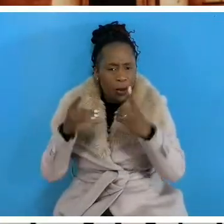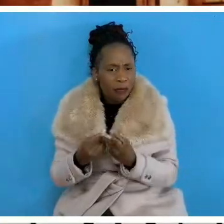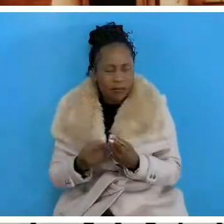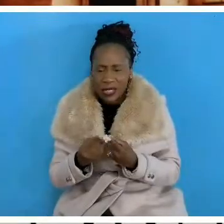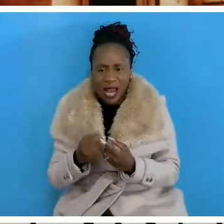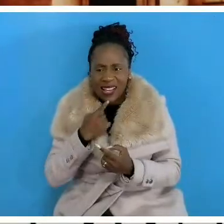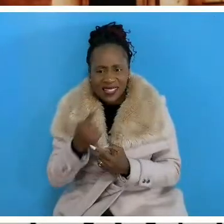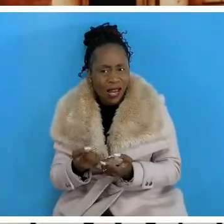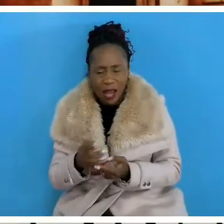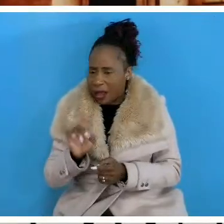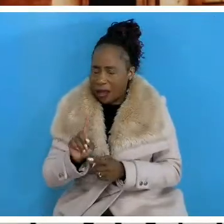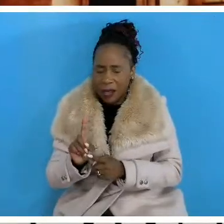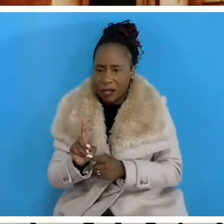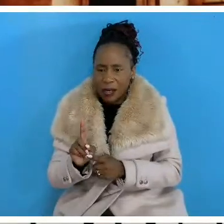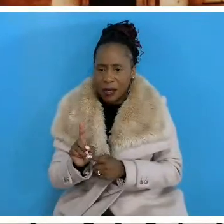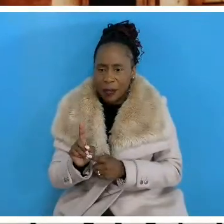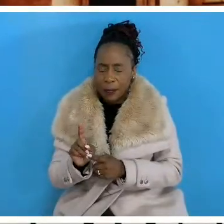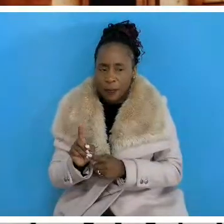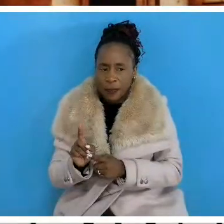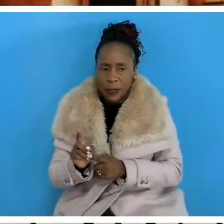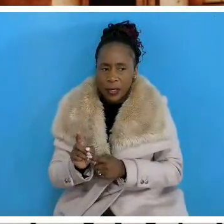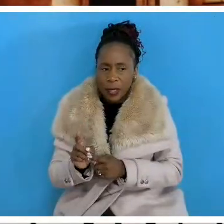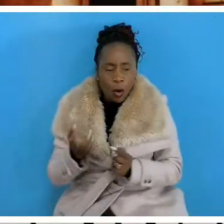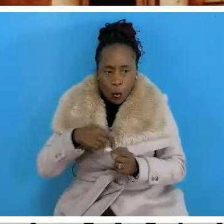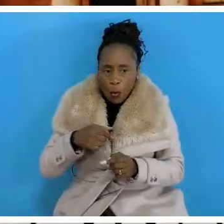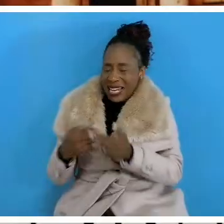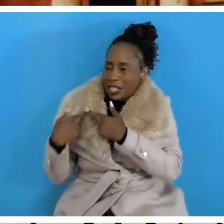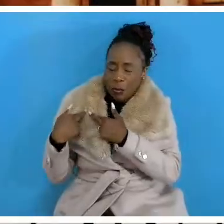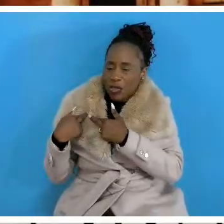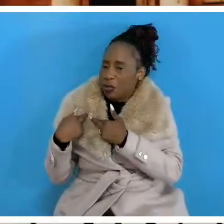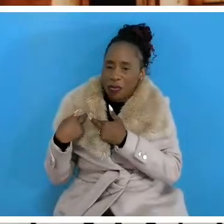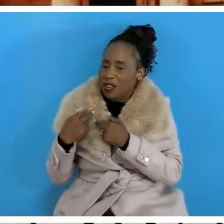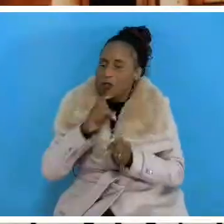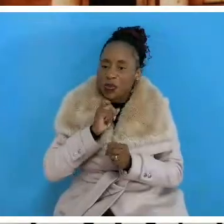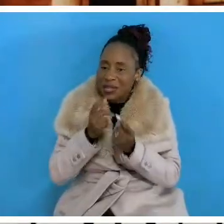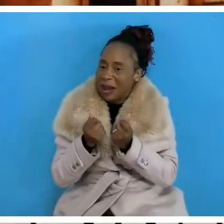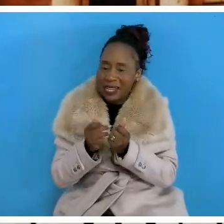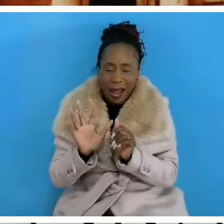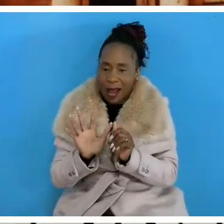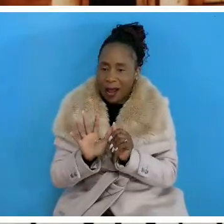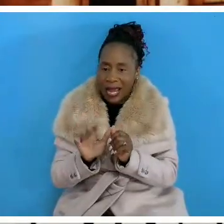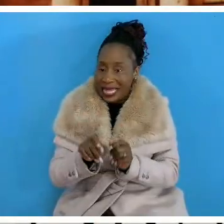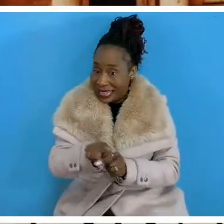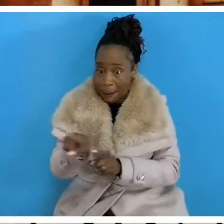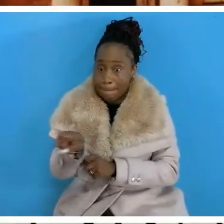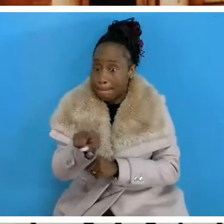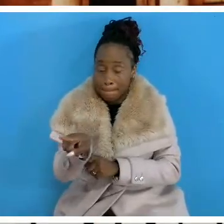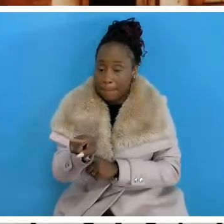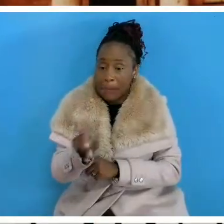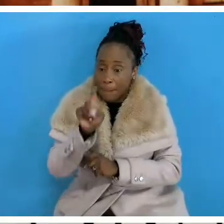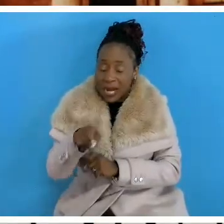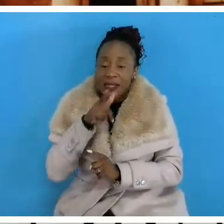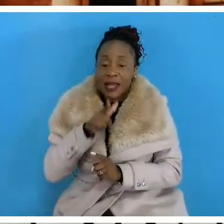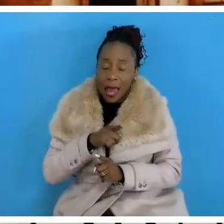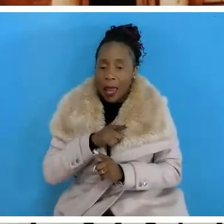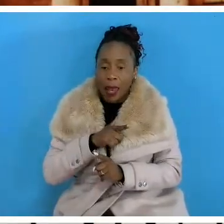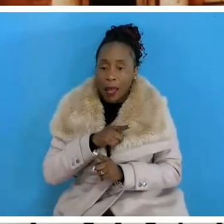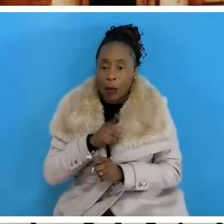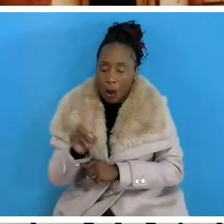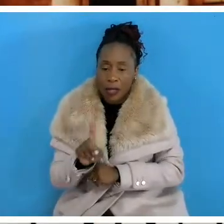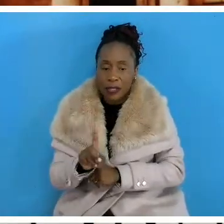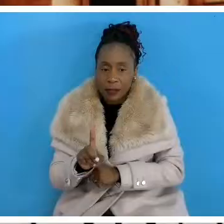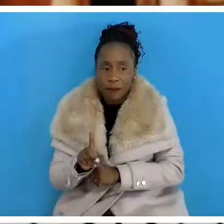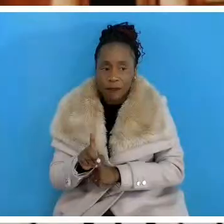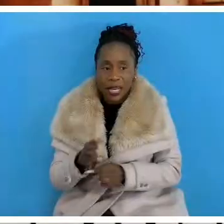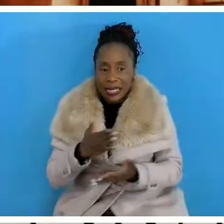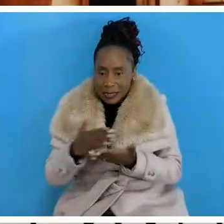accountable. So we are not responsible for spending the money, it's them. So they must tell us what is it, to some of the questions that you